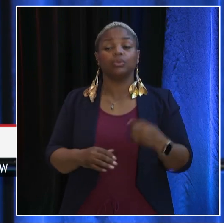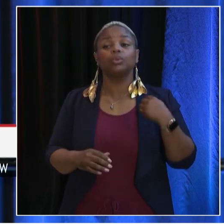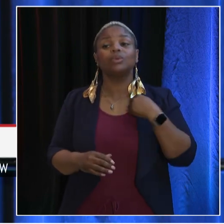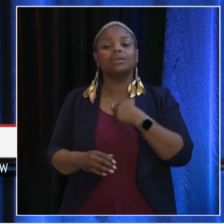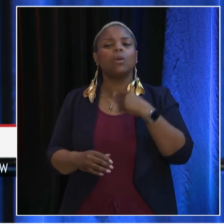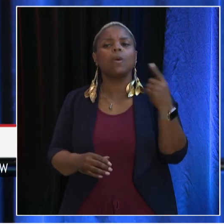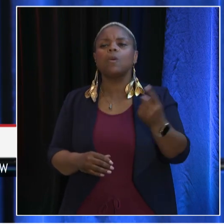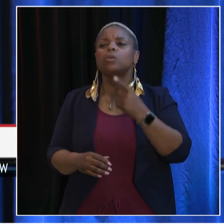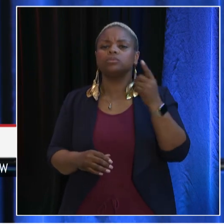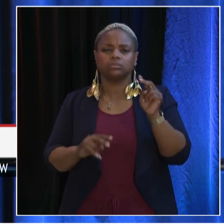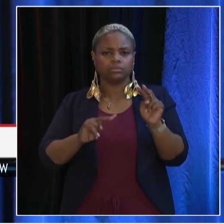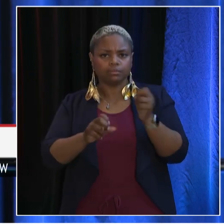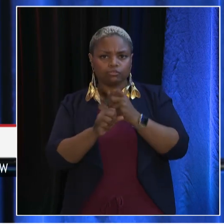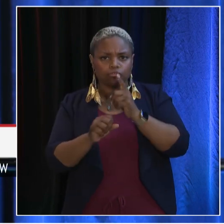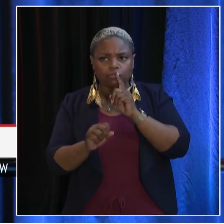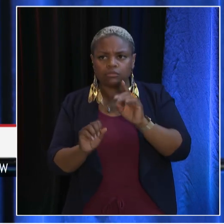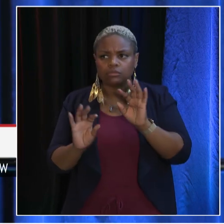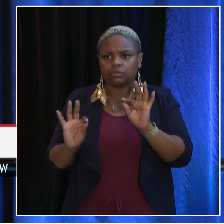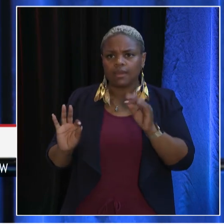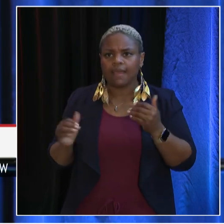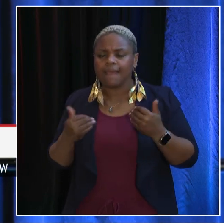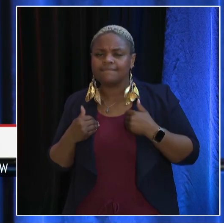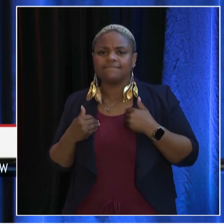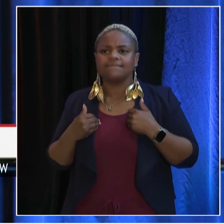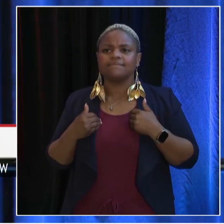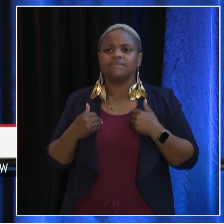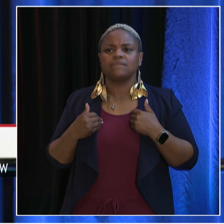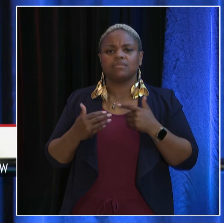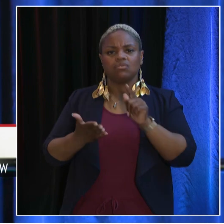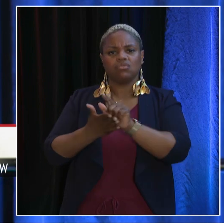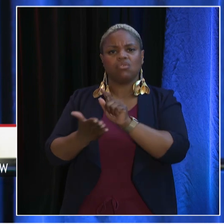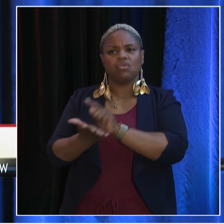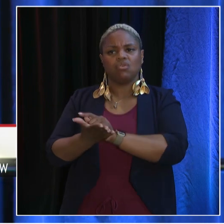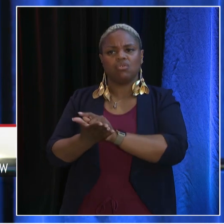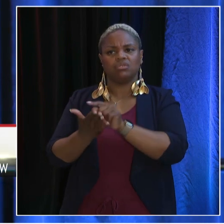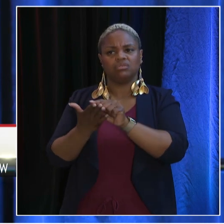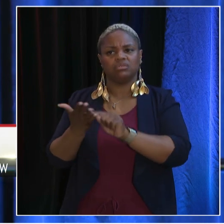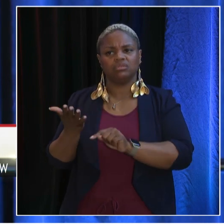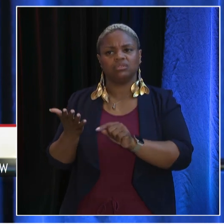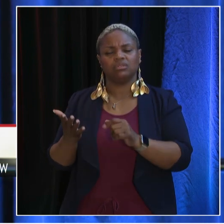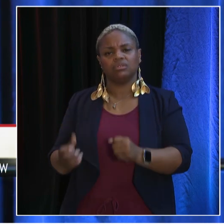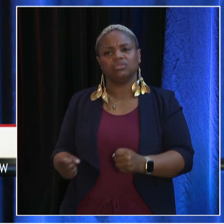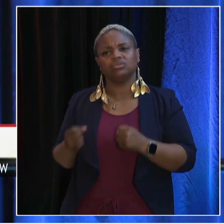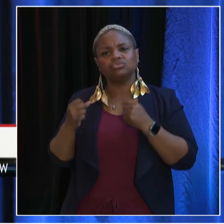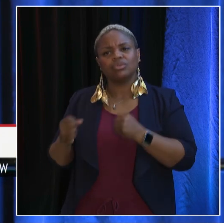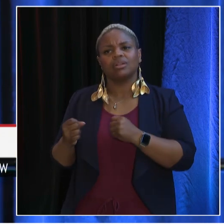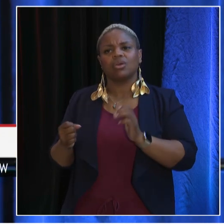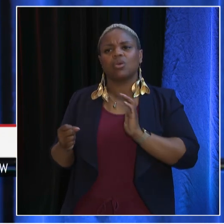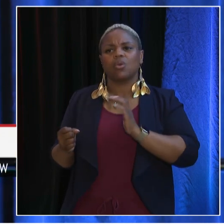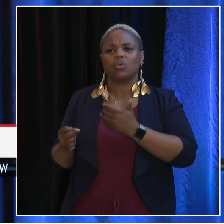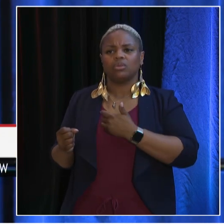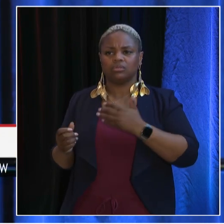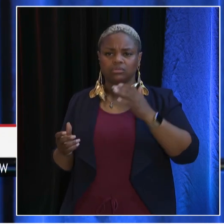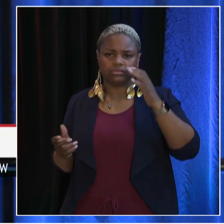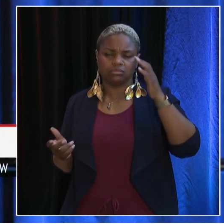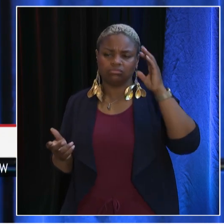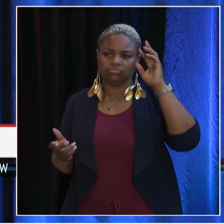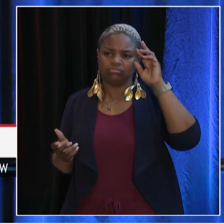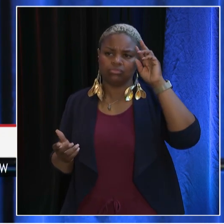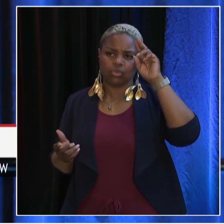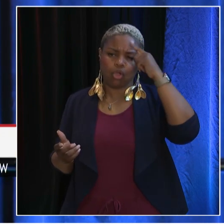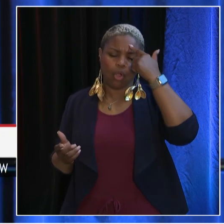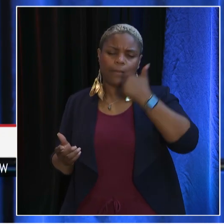to make sure we have a legislative agenda that strengthens our autonomy in every way